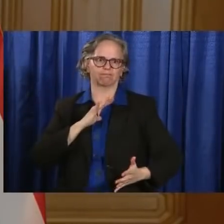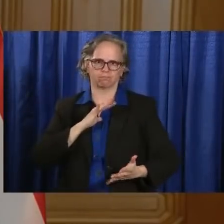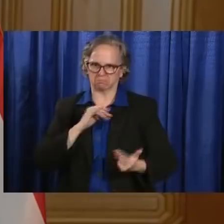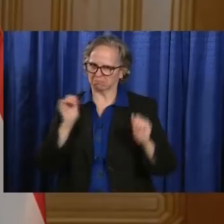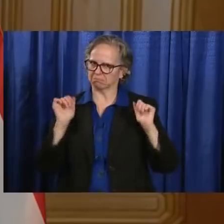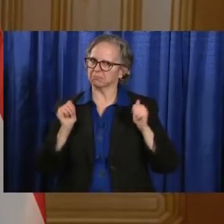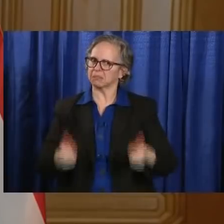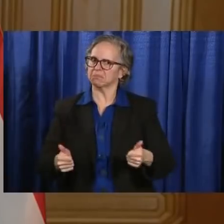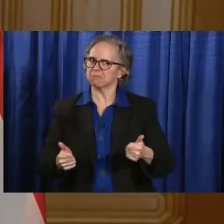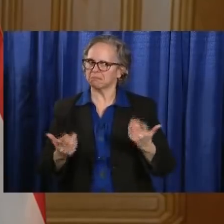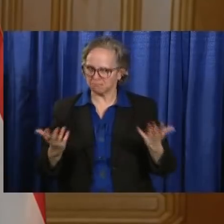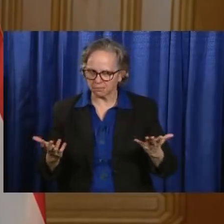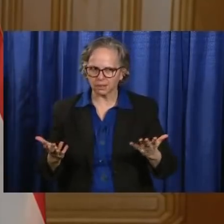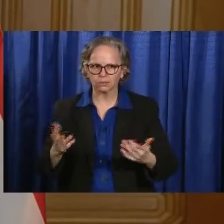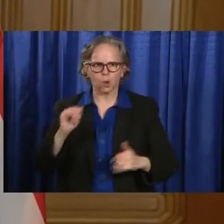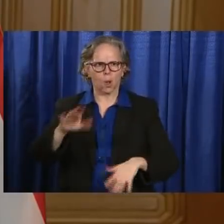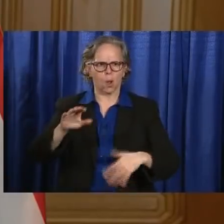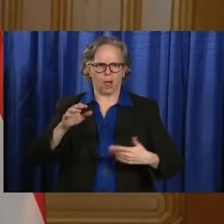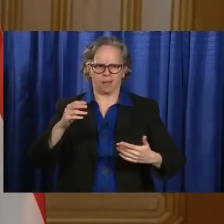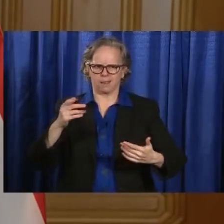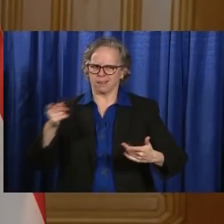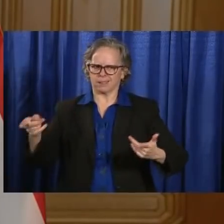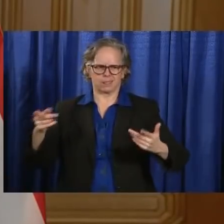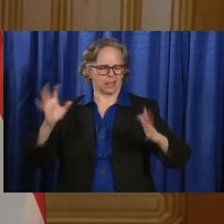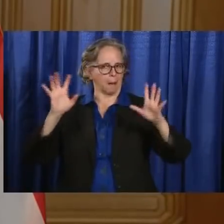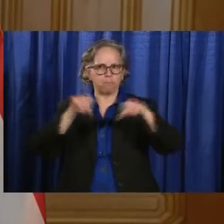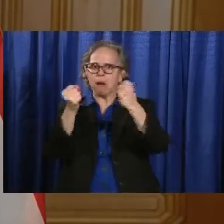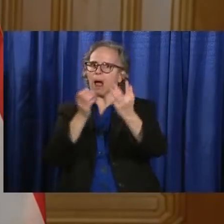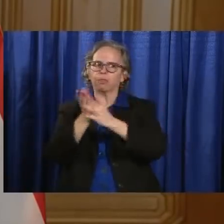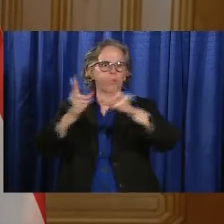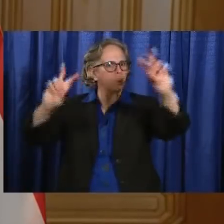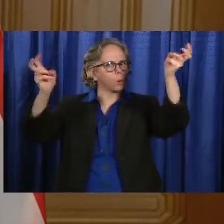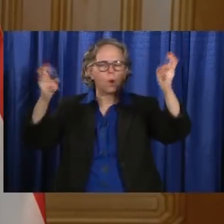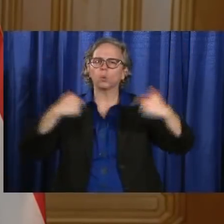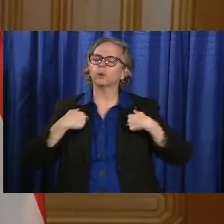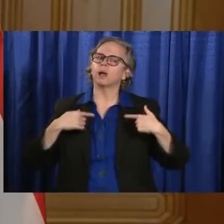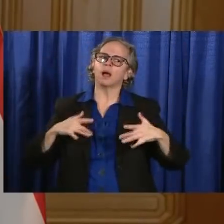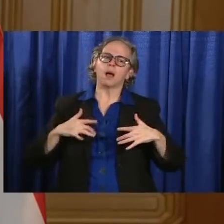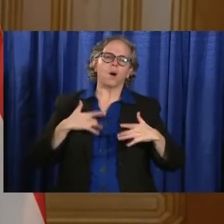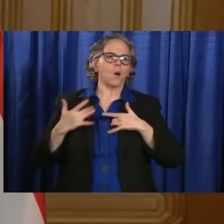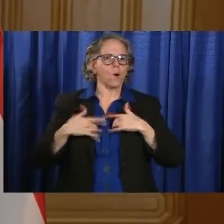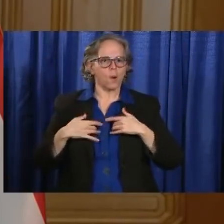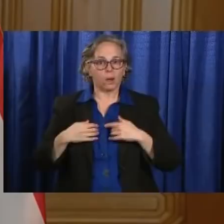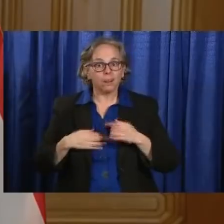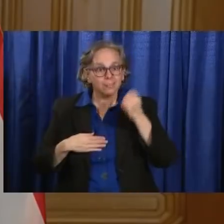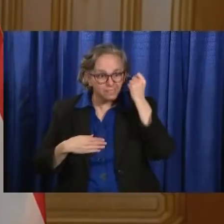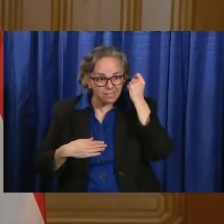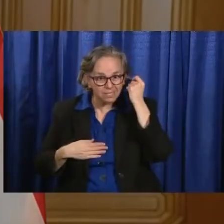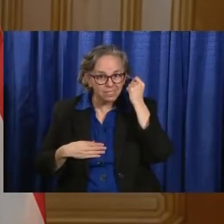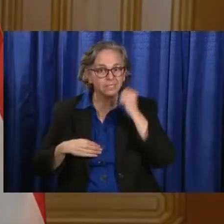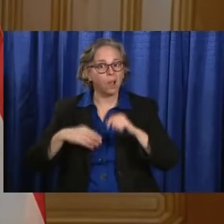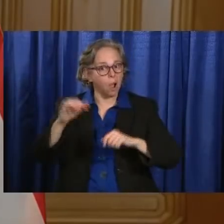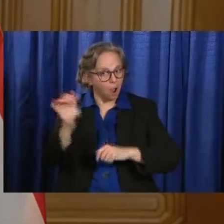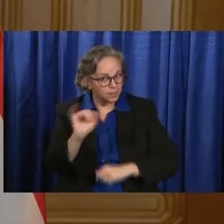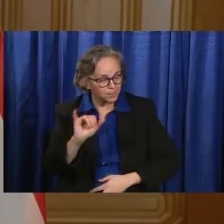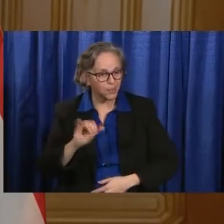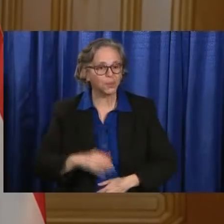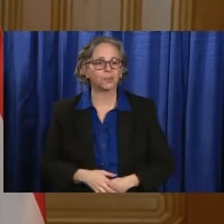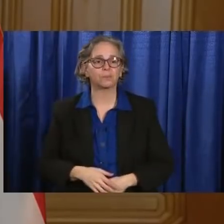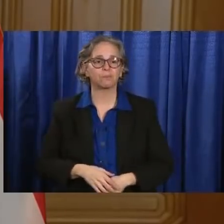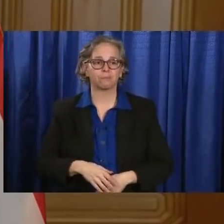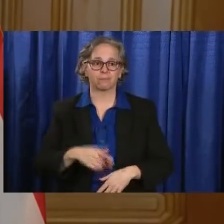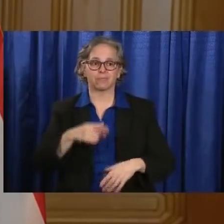major breakthrough in Ohio. We are also we're working frankly this morning on